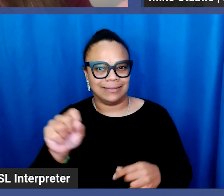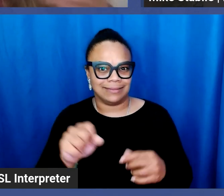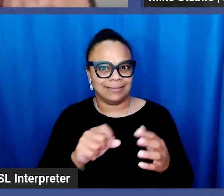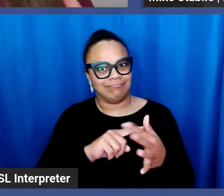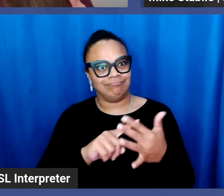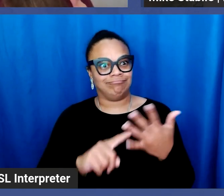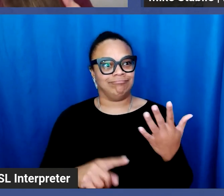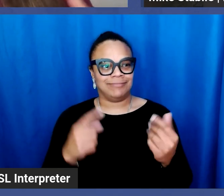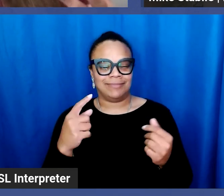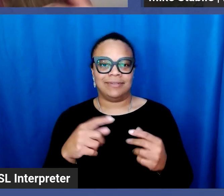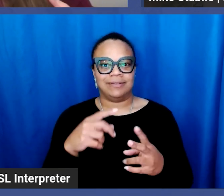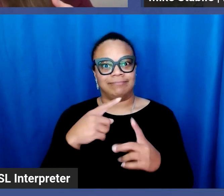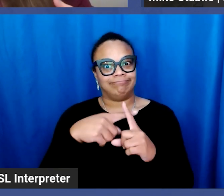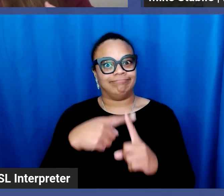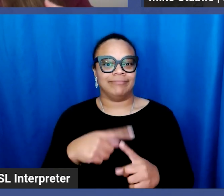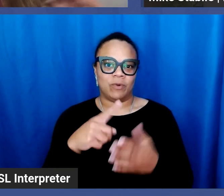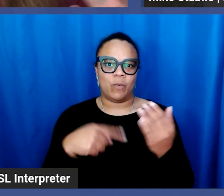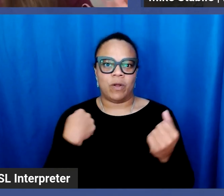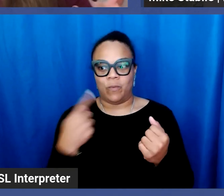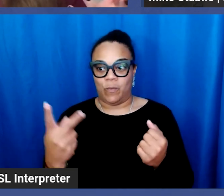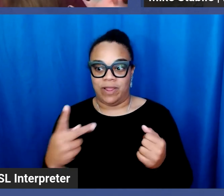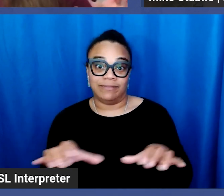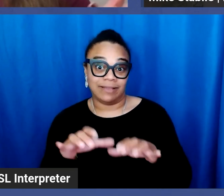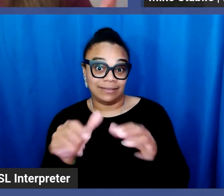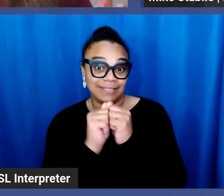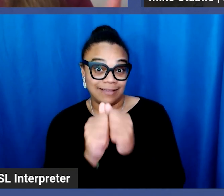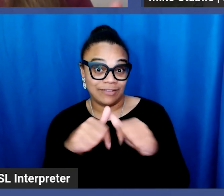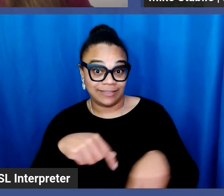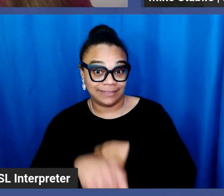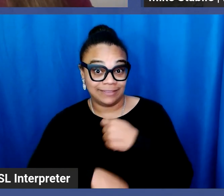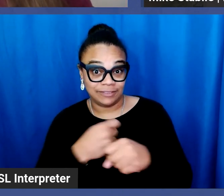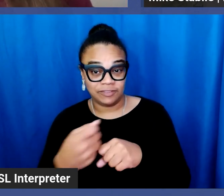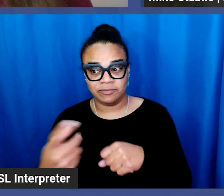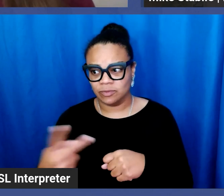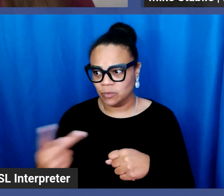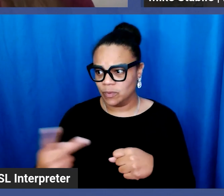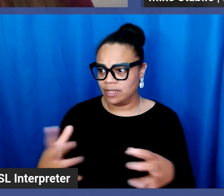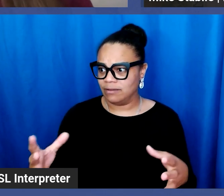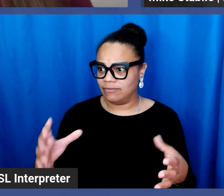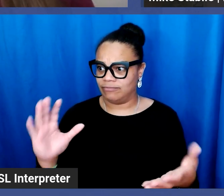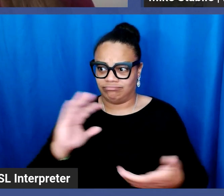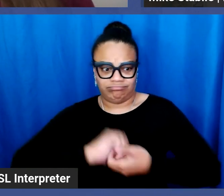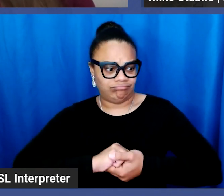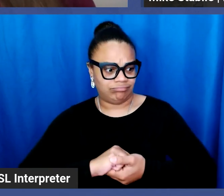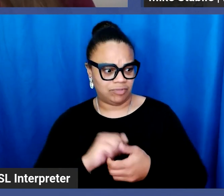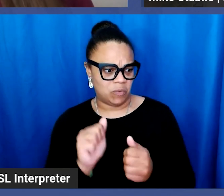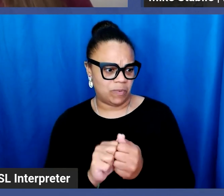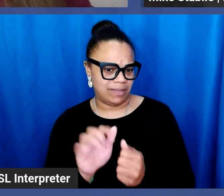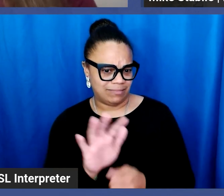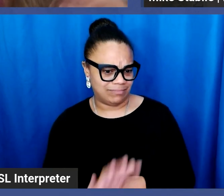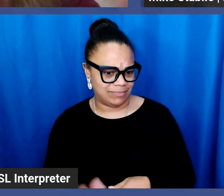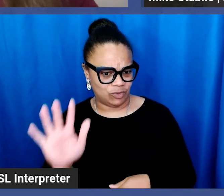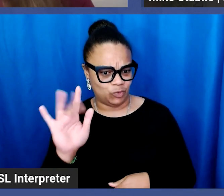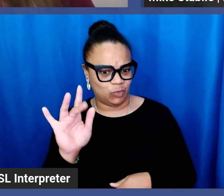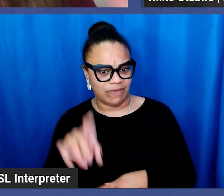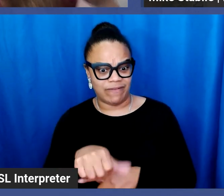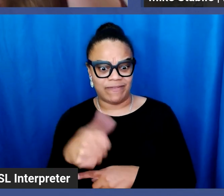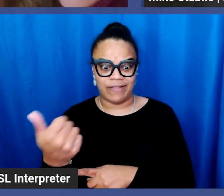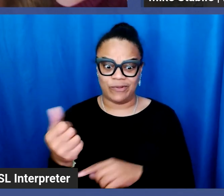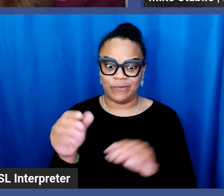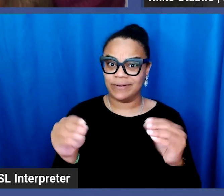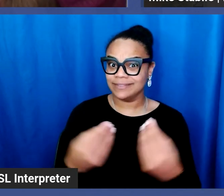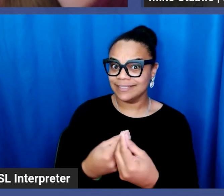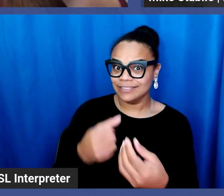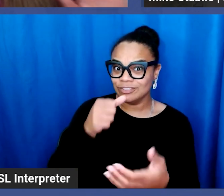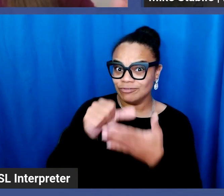we did together this year was come together with, about 25 or so other organizations and send these